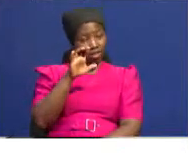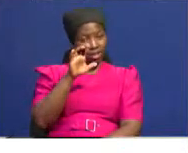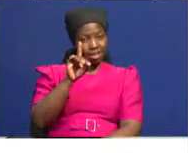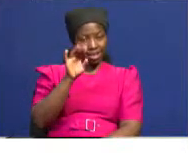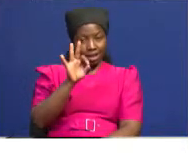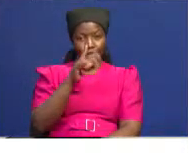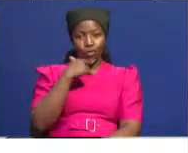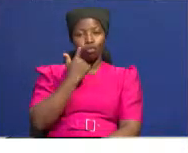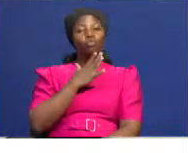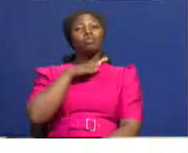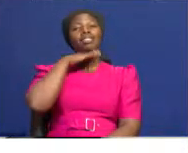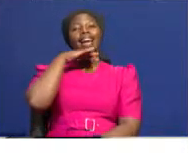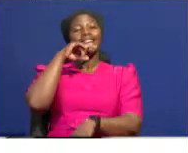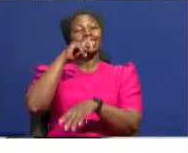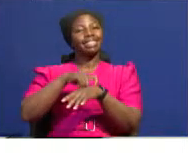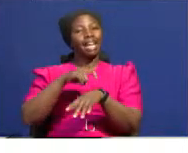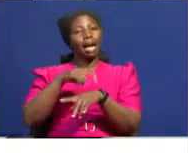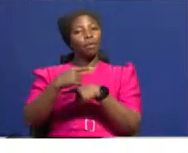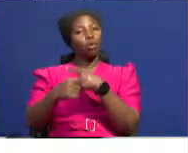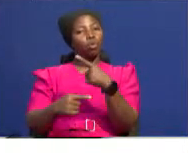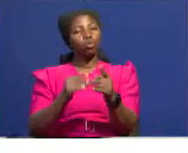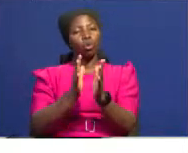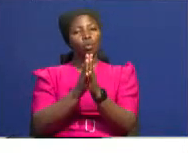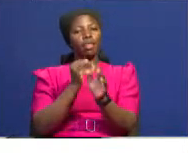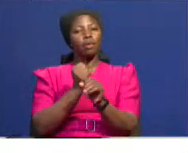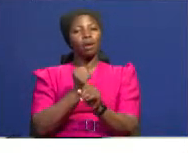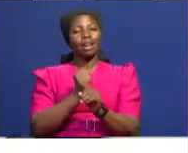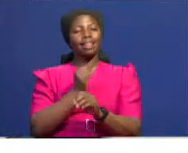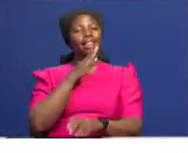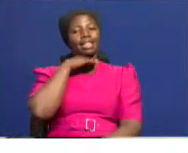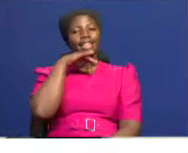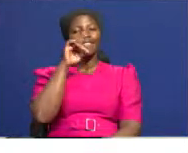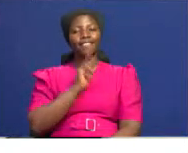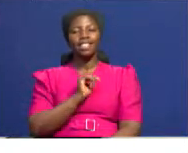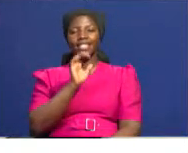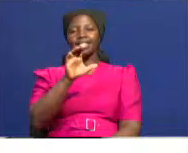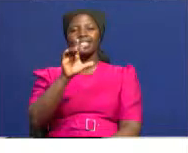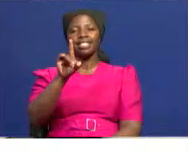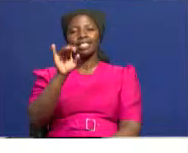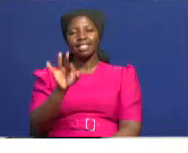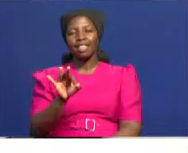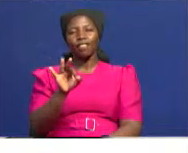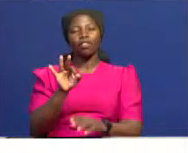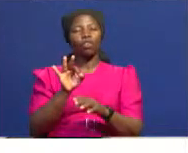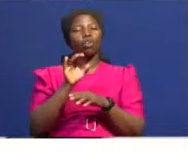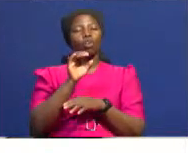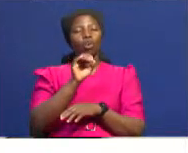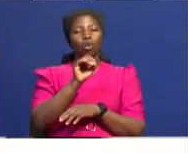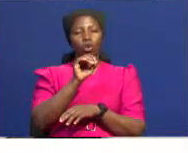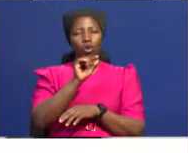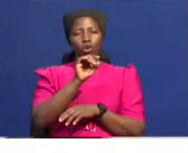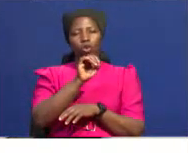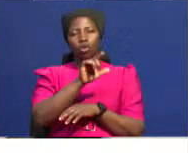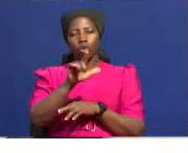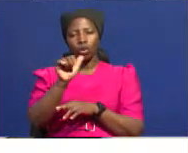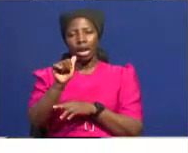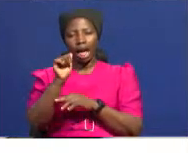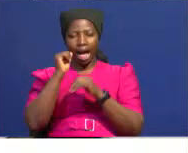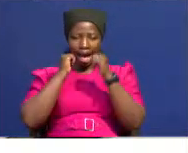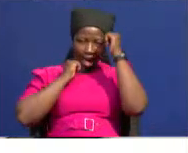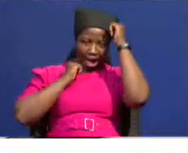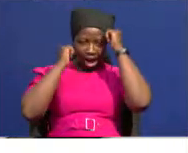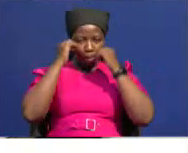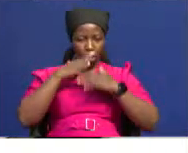who passed on while in service. The late chief of defense forces, General Francis Ogola's military honors ceremony